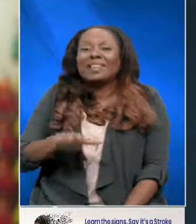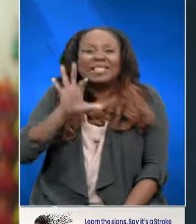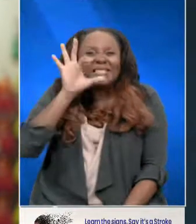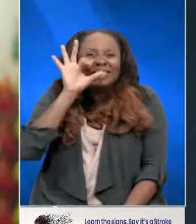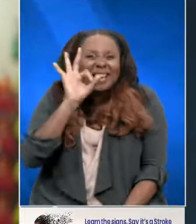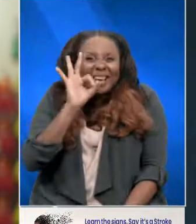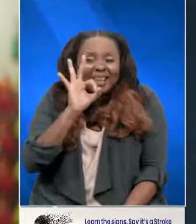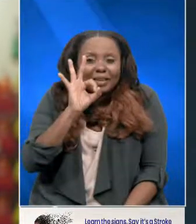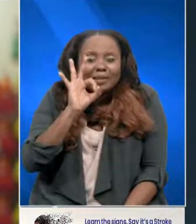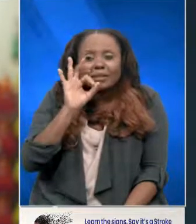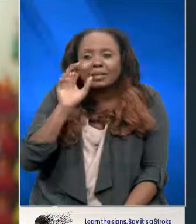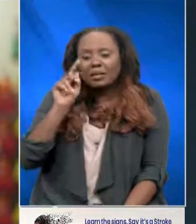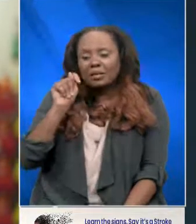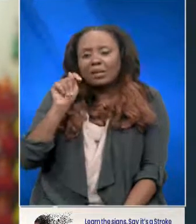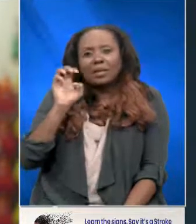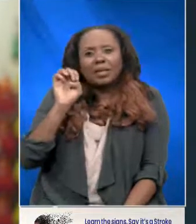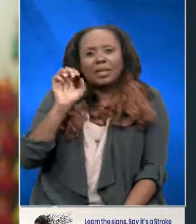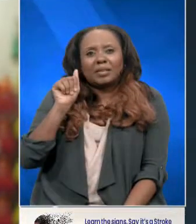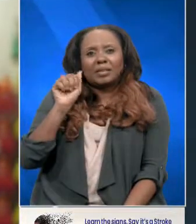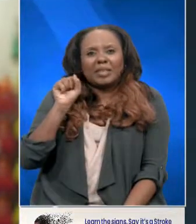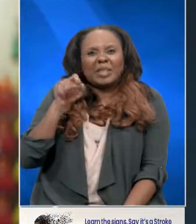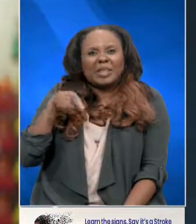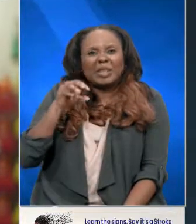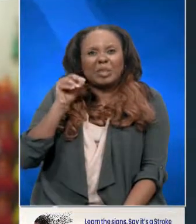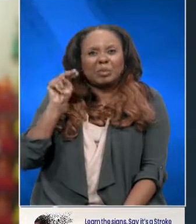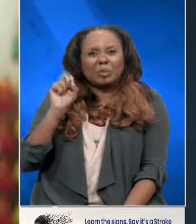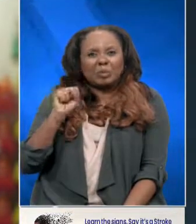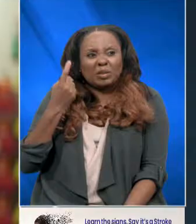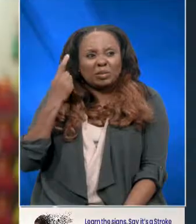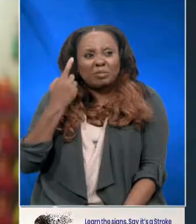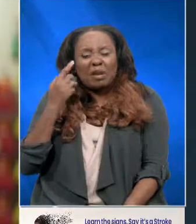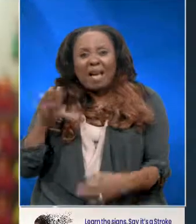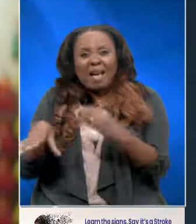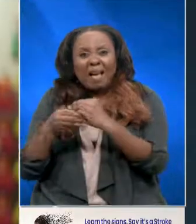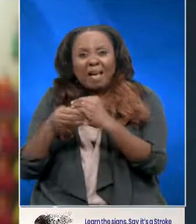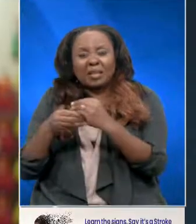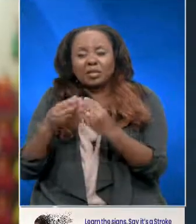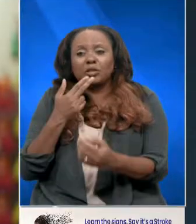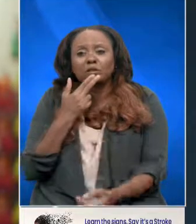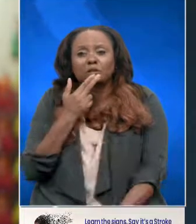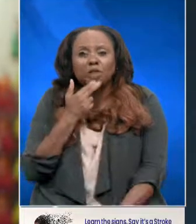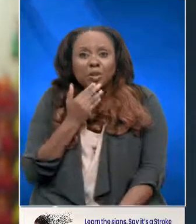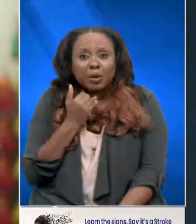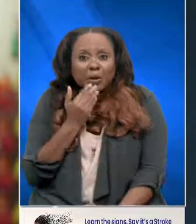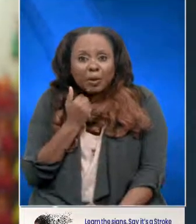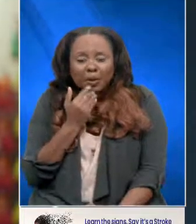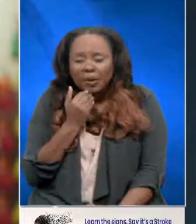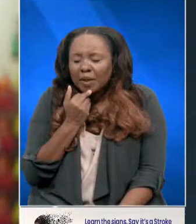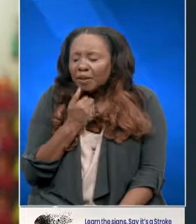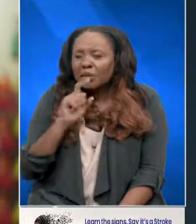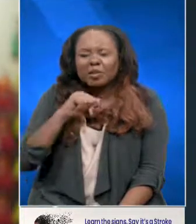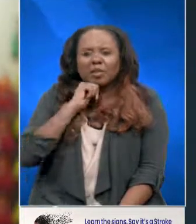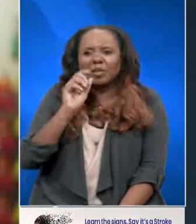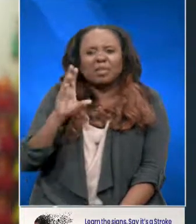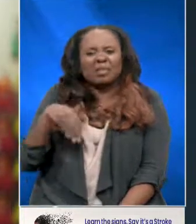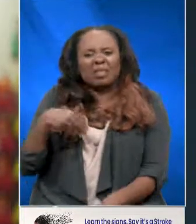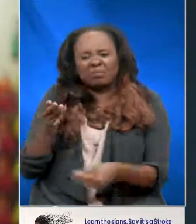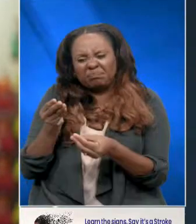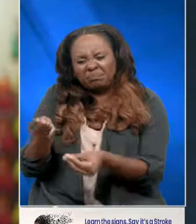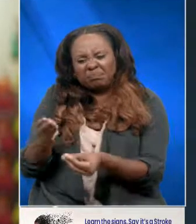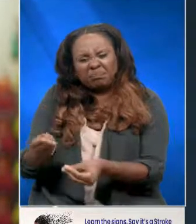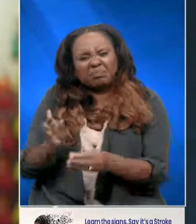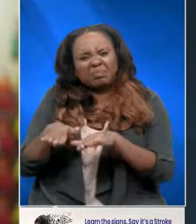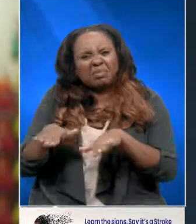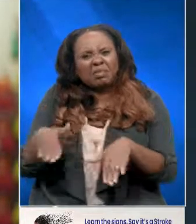This is not advisable at all. You can understand, you know, if it's a treat on occasion, but this is nothing really to give children. And, you